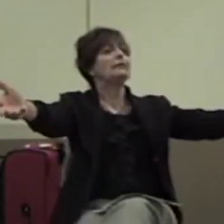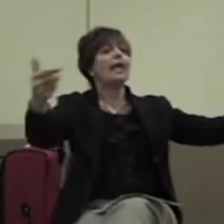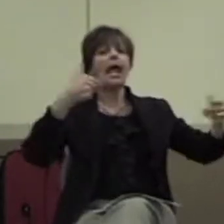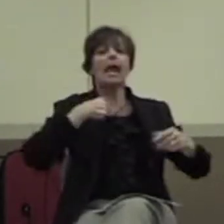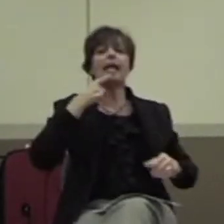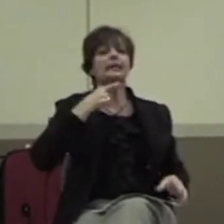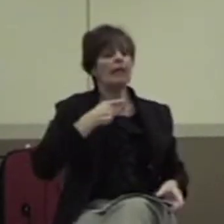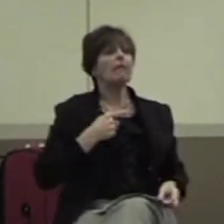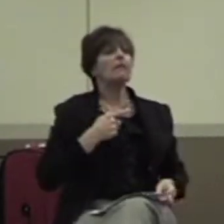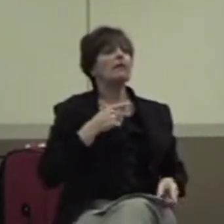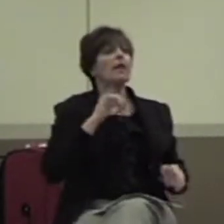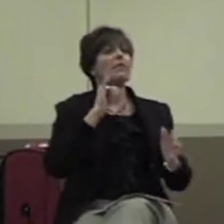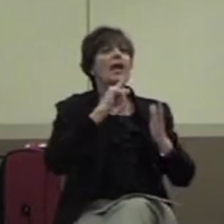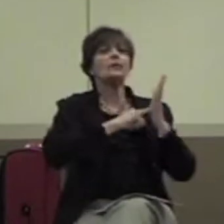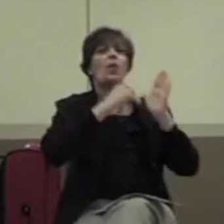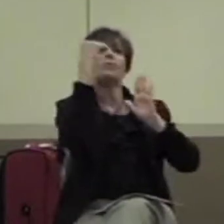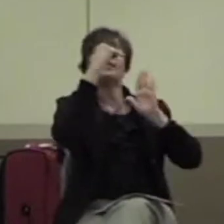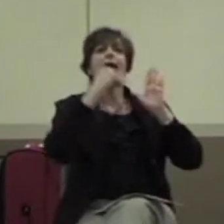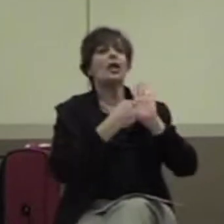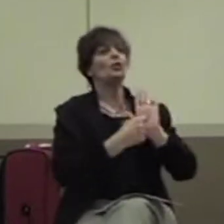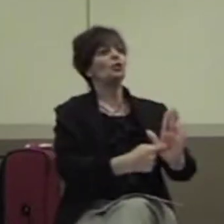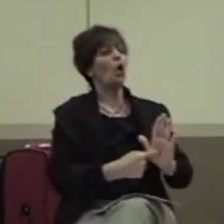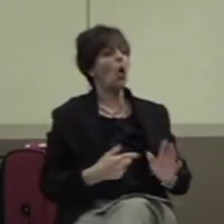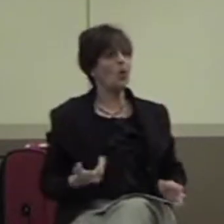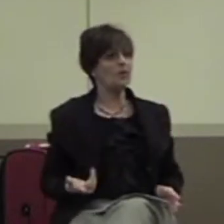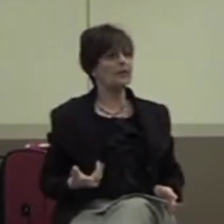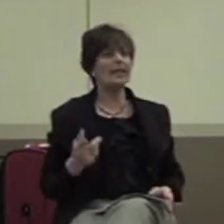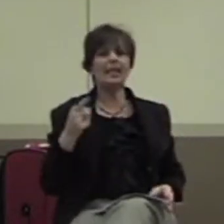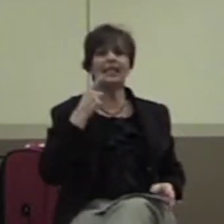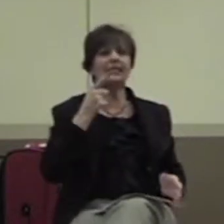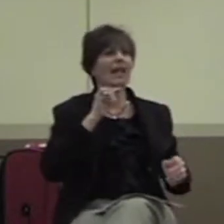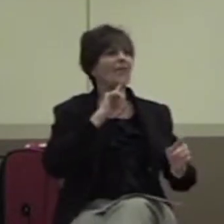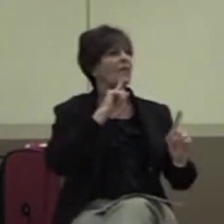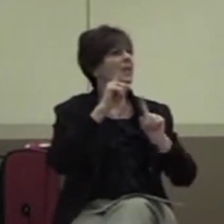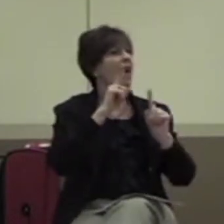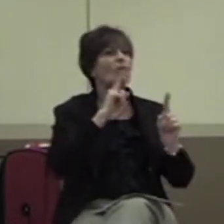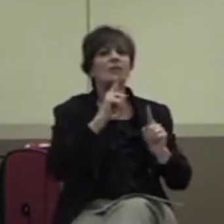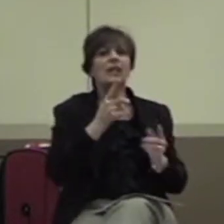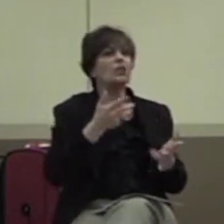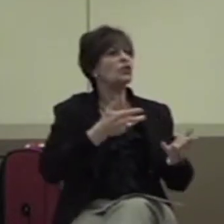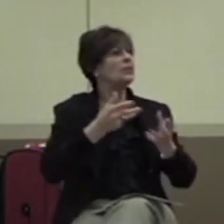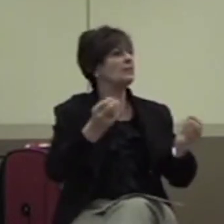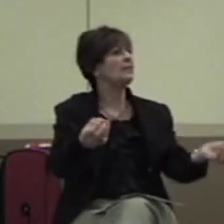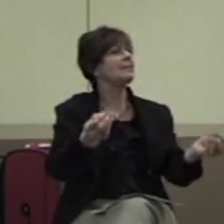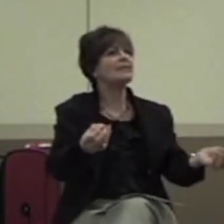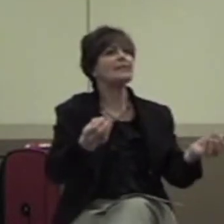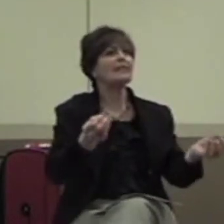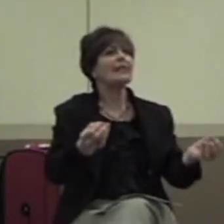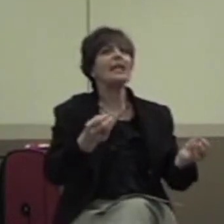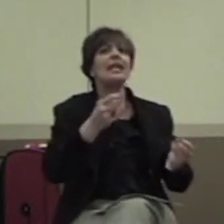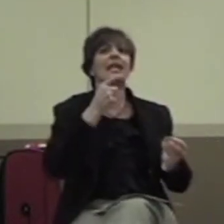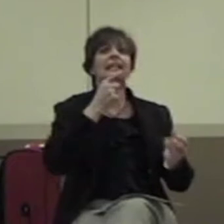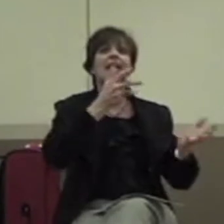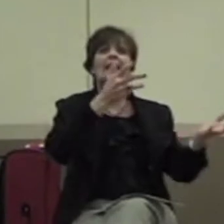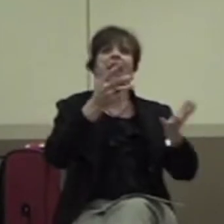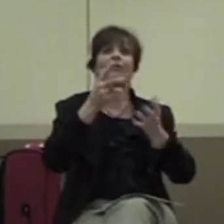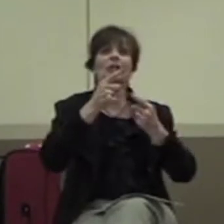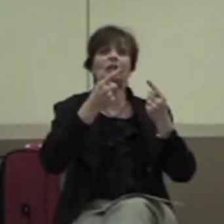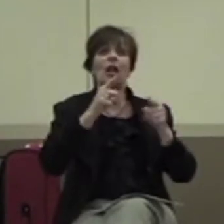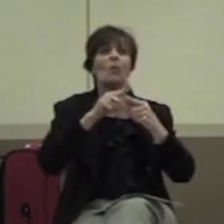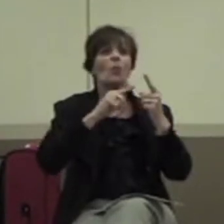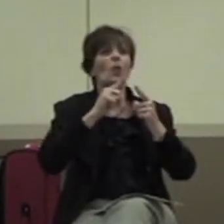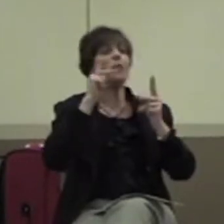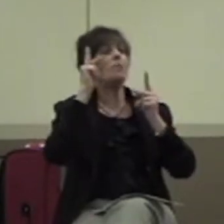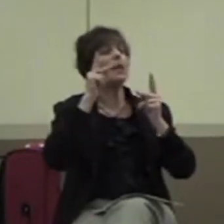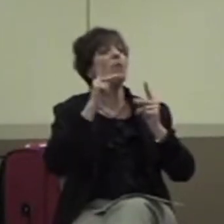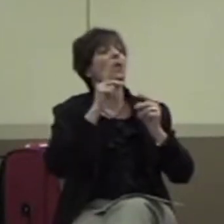everybody, and I say, here's what the data show us. He said the conversations don't happen. He said the conversations happen when